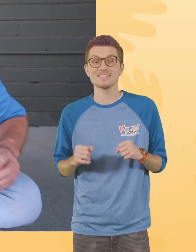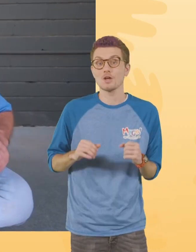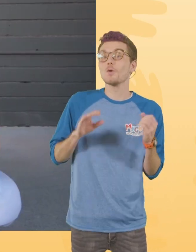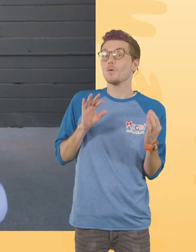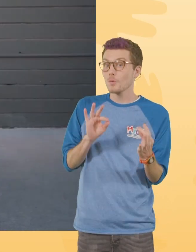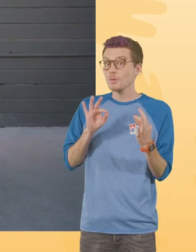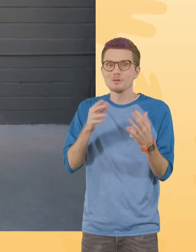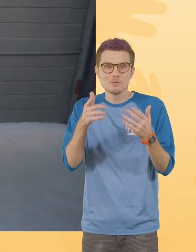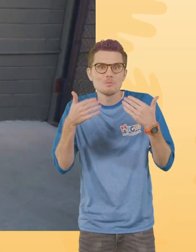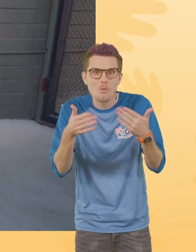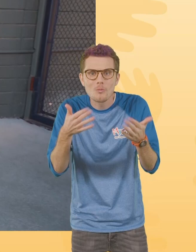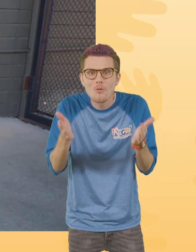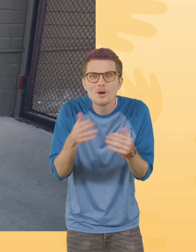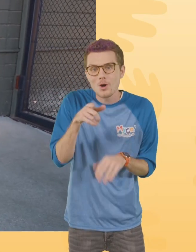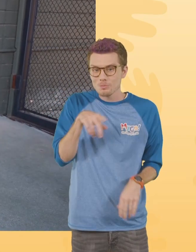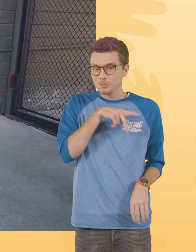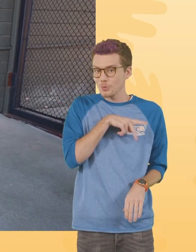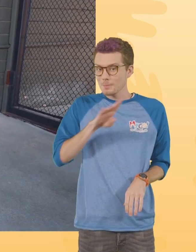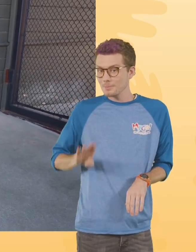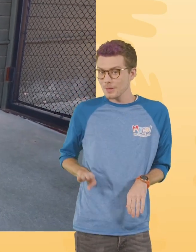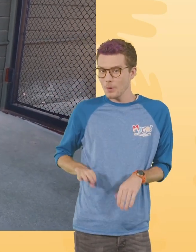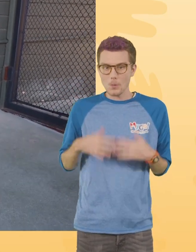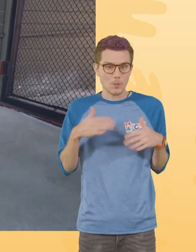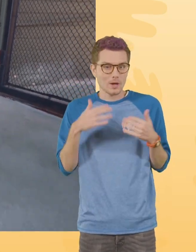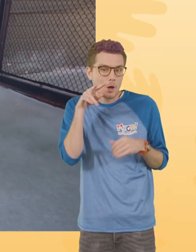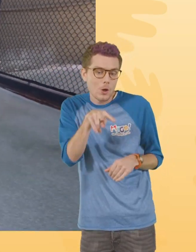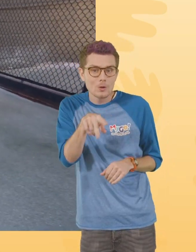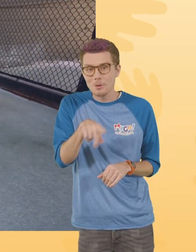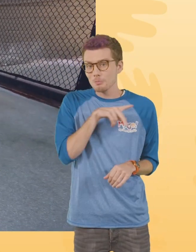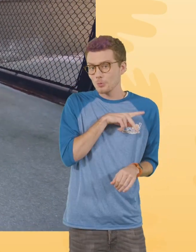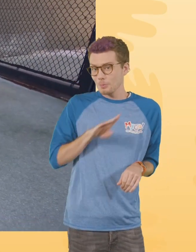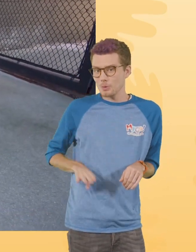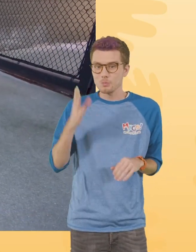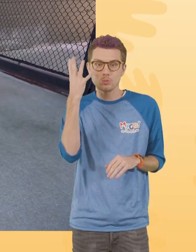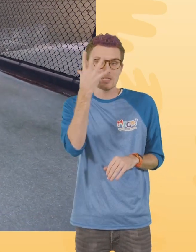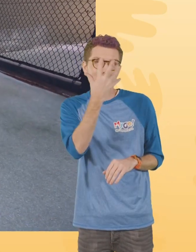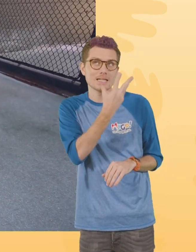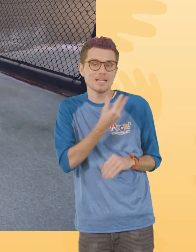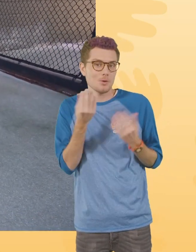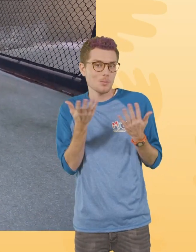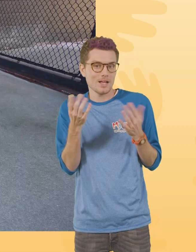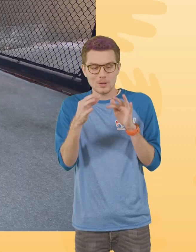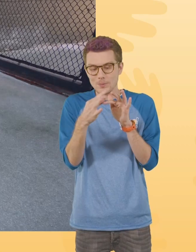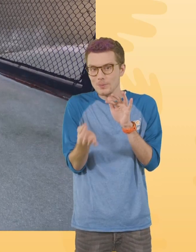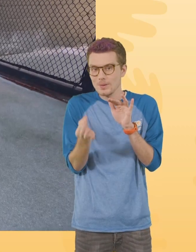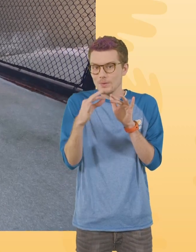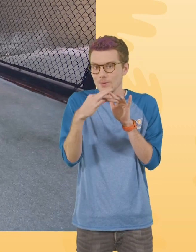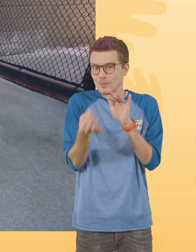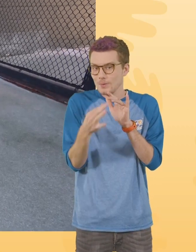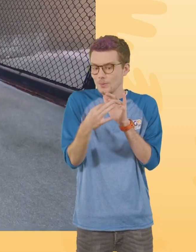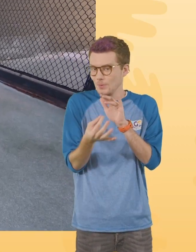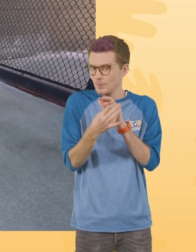Princess Buttercup. Ooh, all right. Here you go. Here you go, Princess Buttercup. Ooh, look at